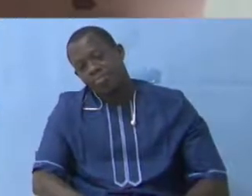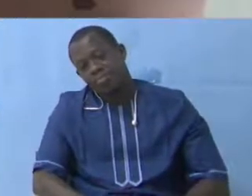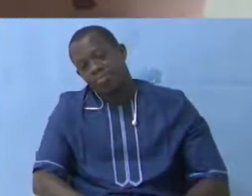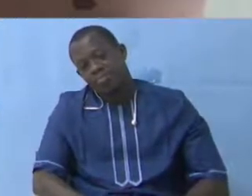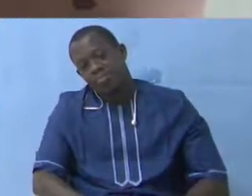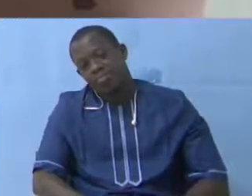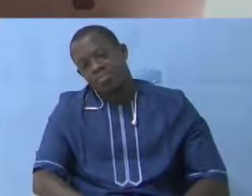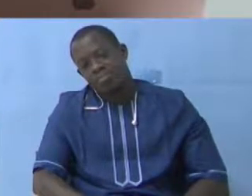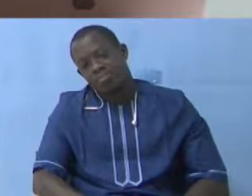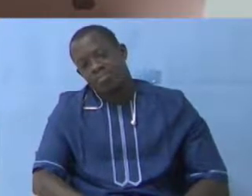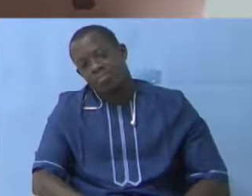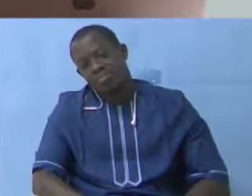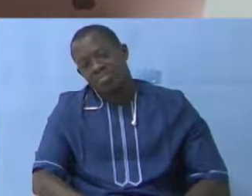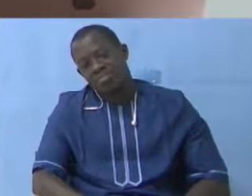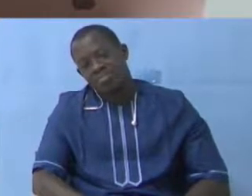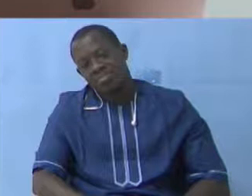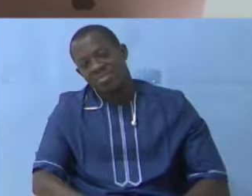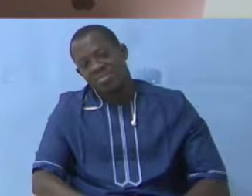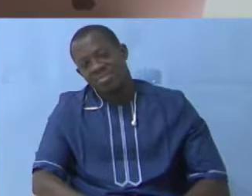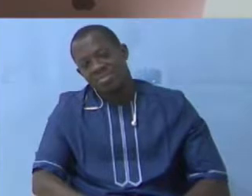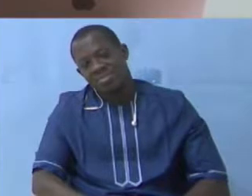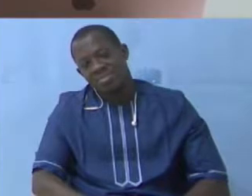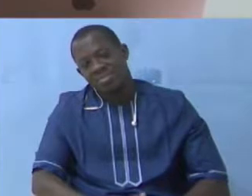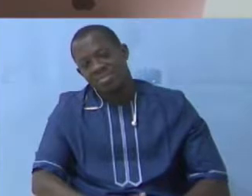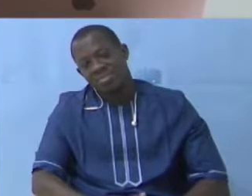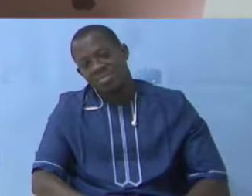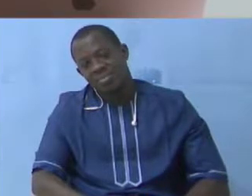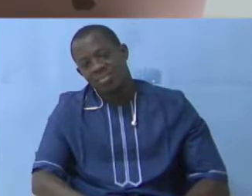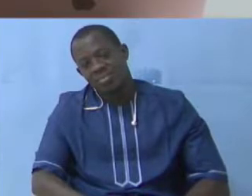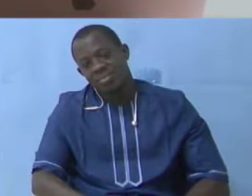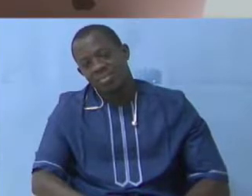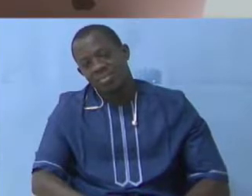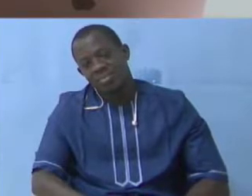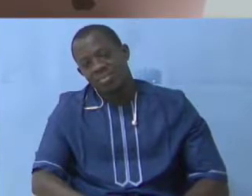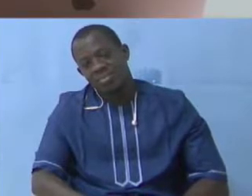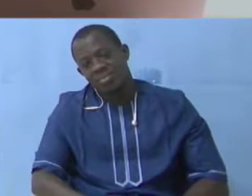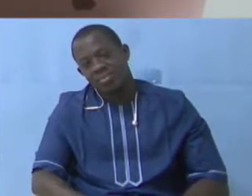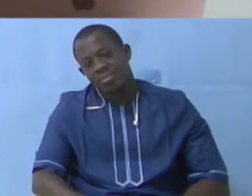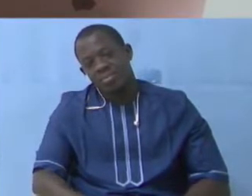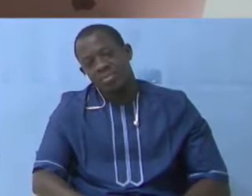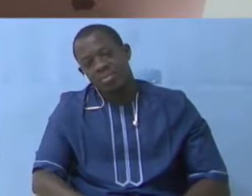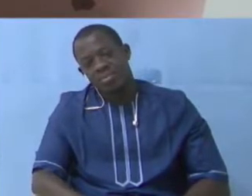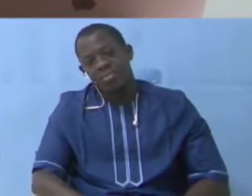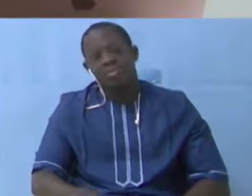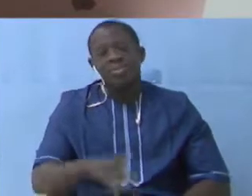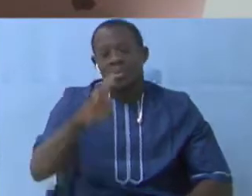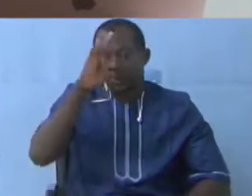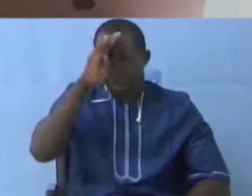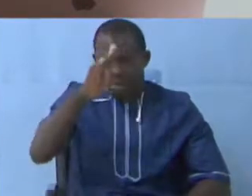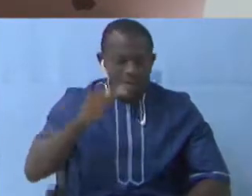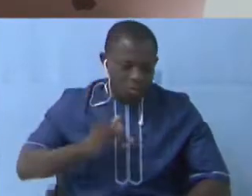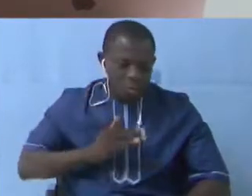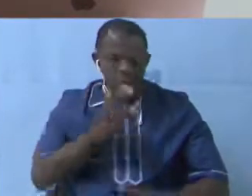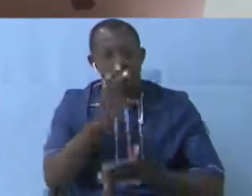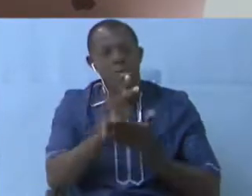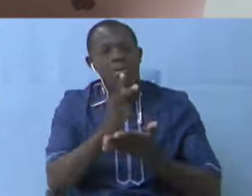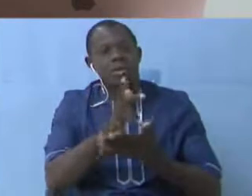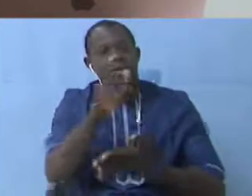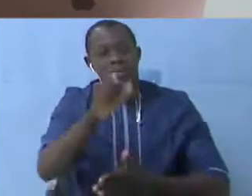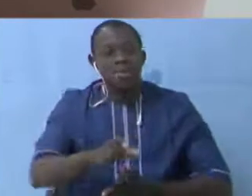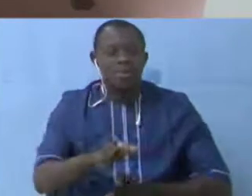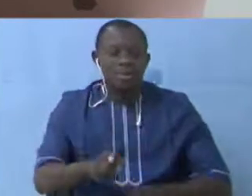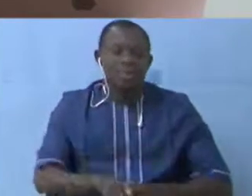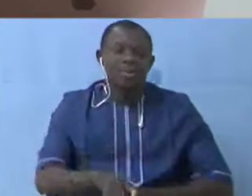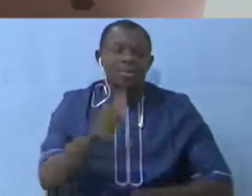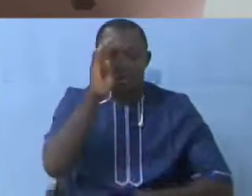Thank you very much, Madam Witness. And thank you for your testimony. jërëjëf seede bi jërëjëf ci nga xam ne moom nga fi gaaral.